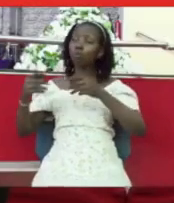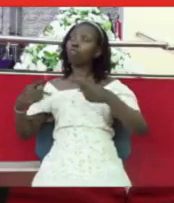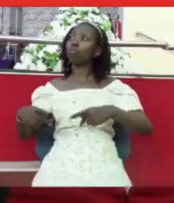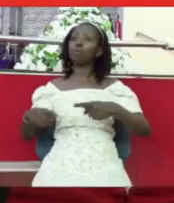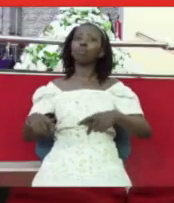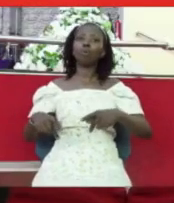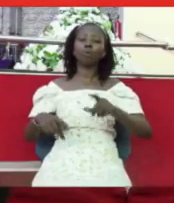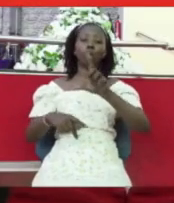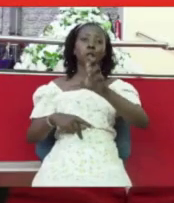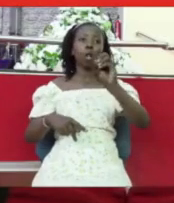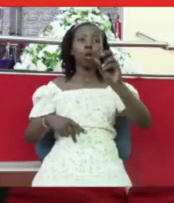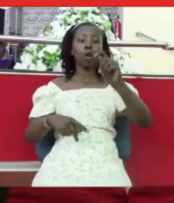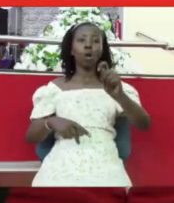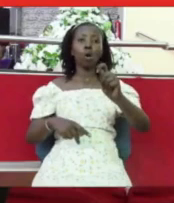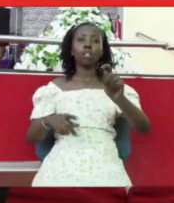Lot and his family,